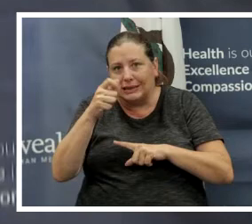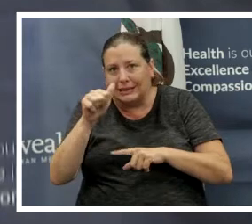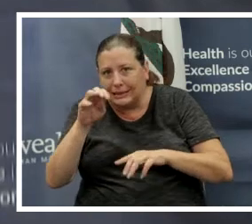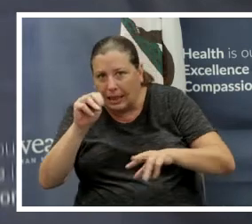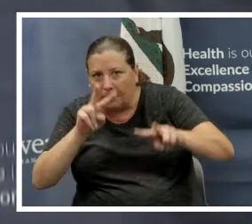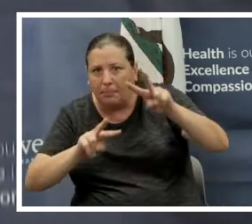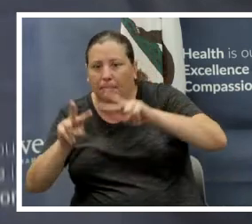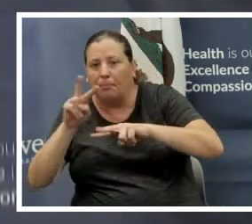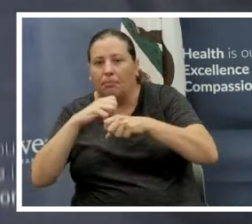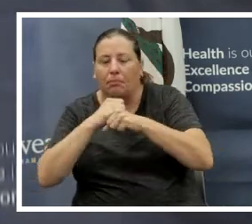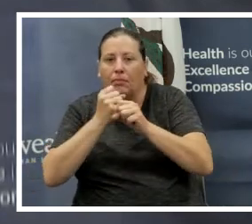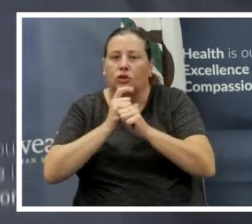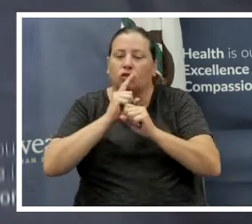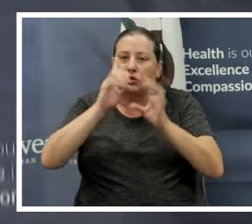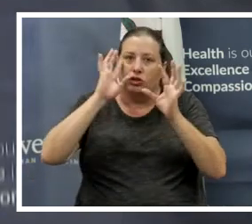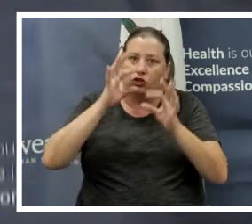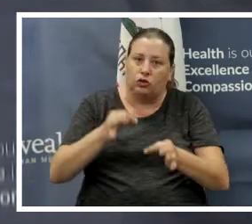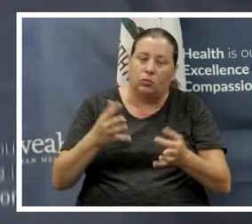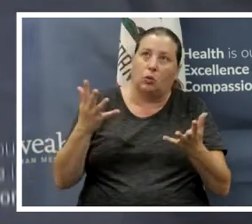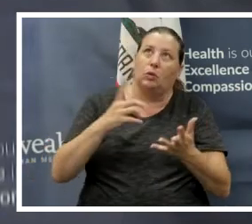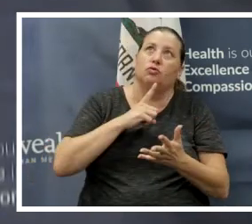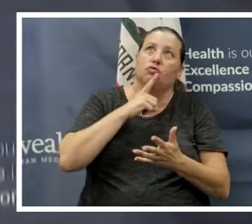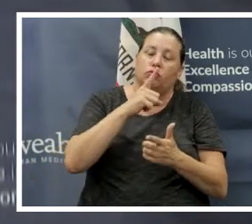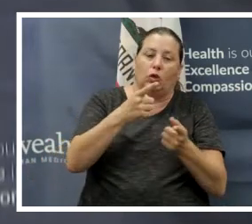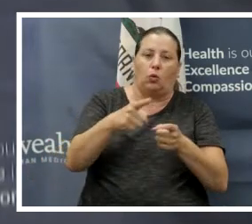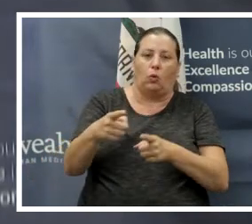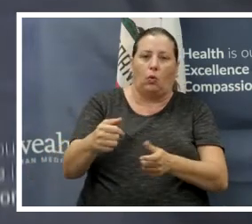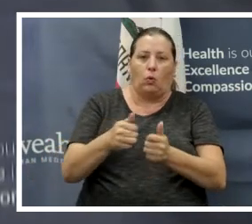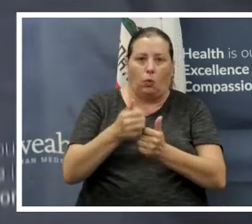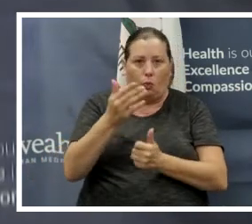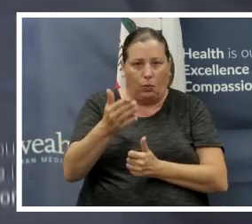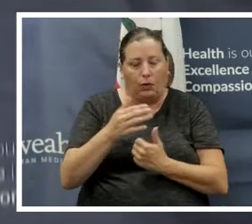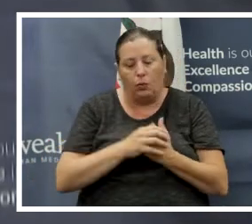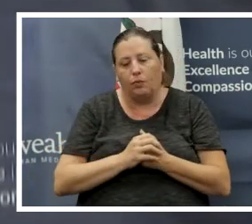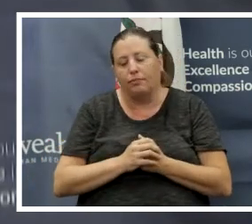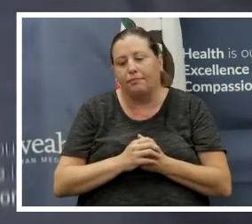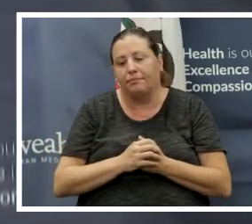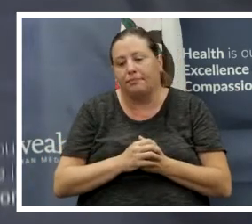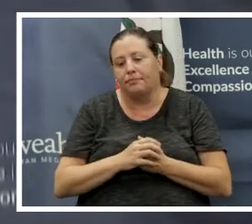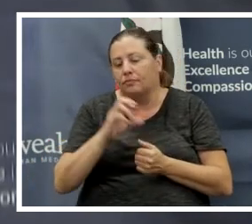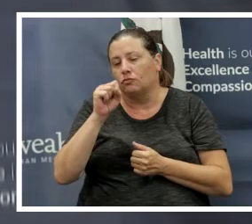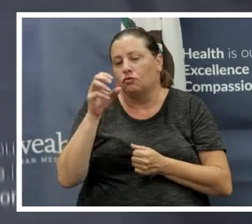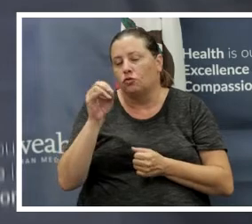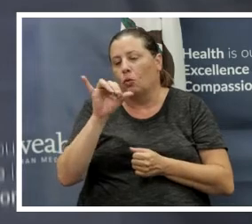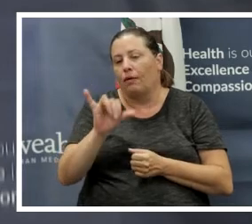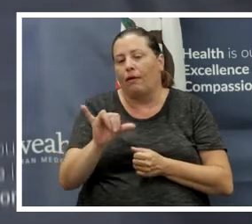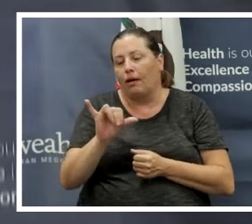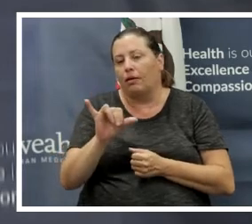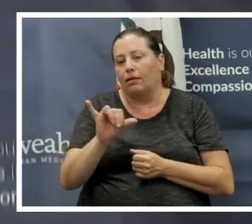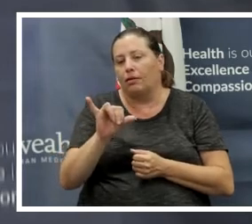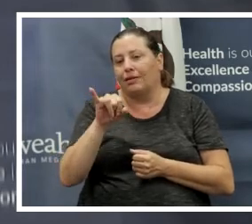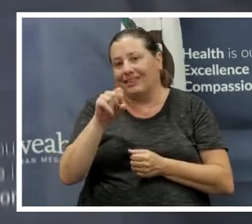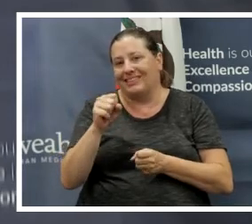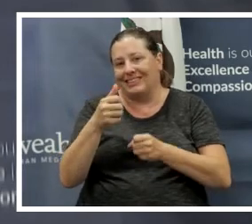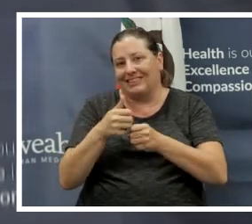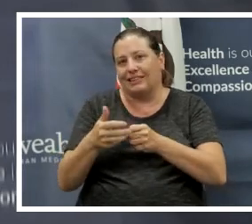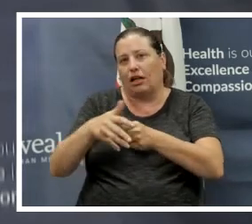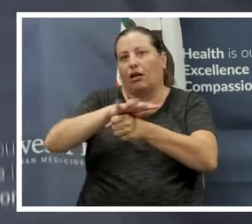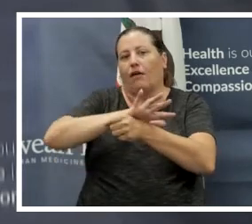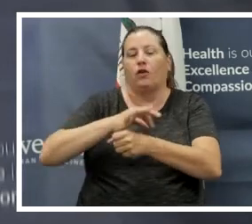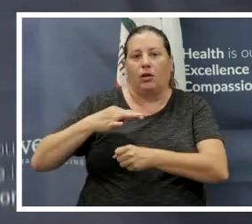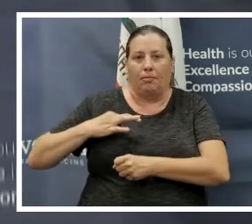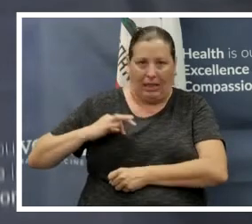and determine really what's going on with you. So that is a covered